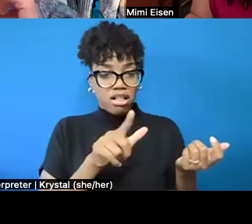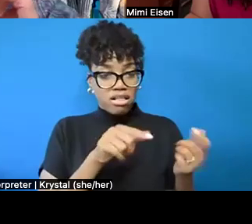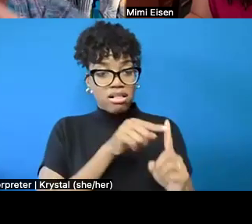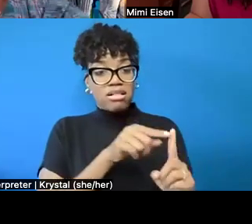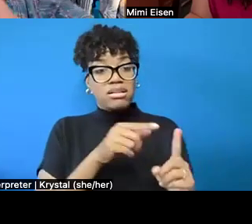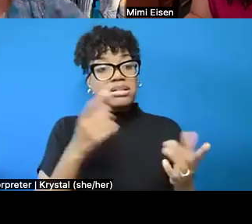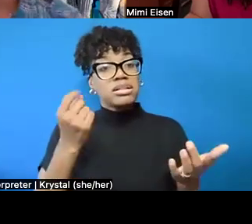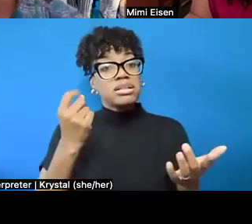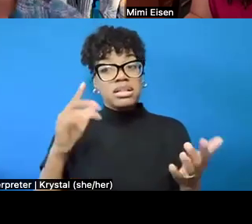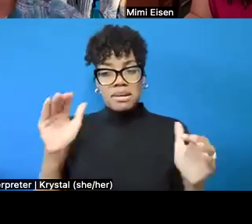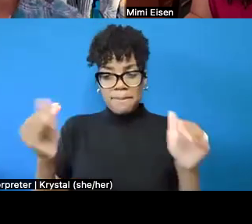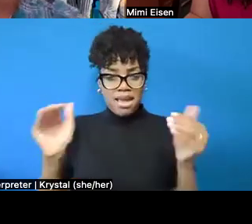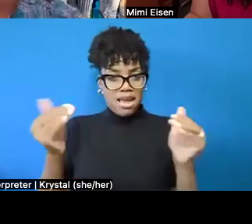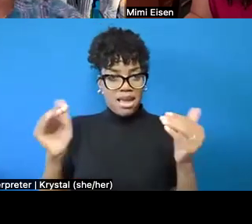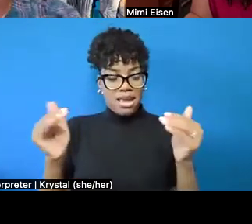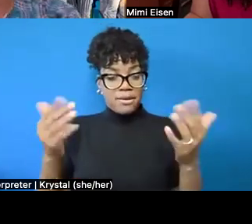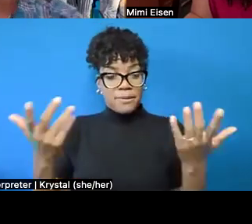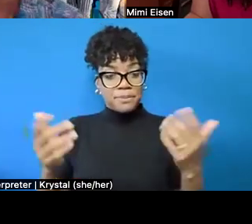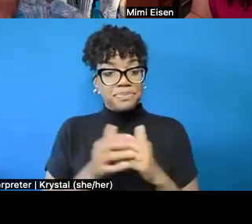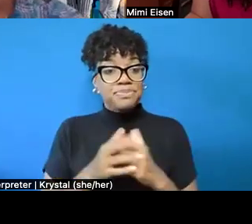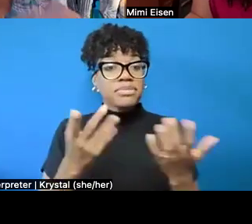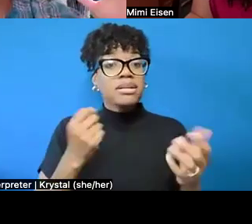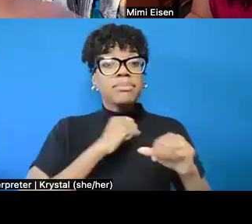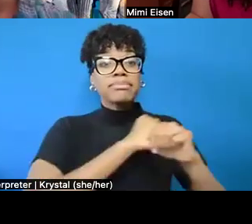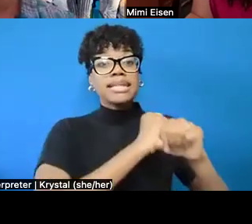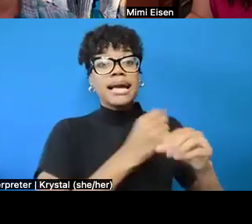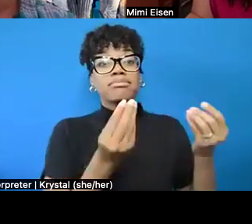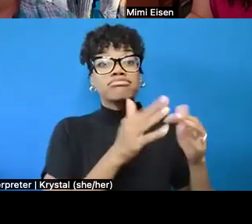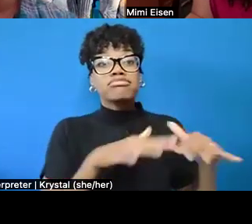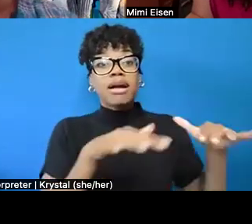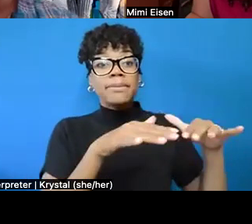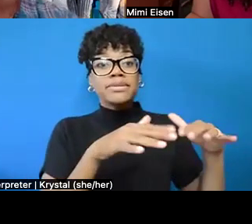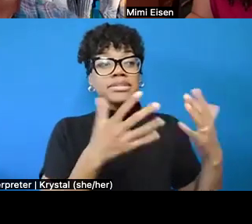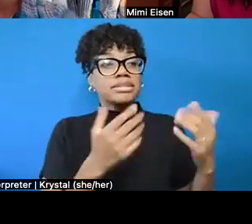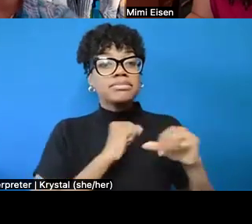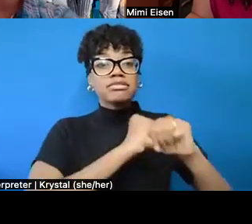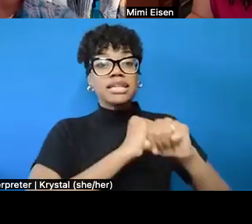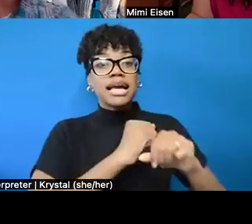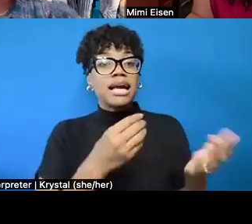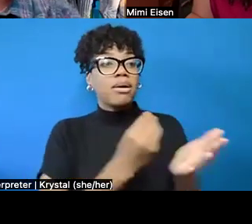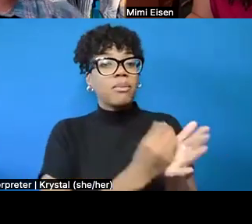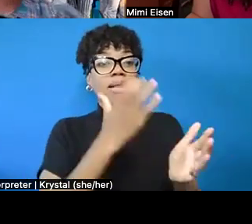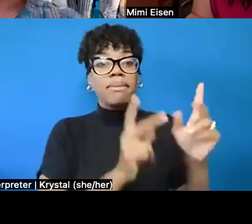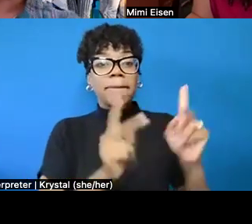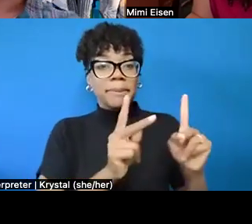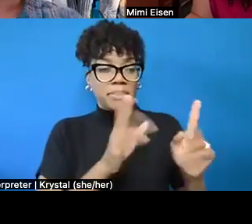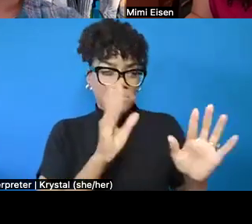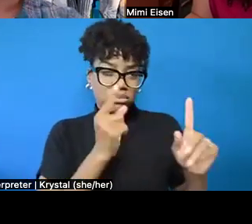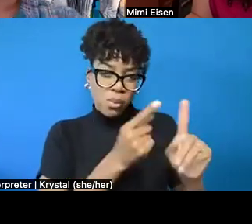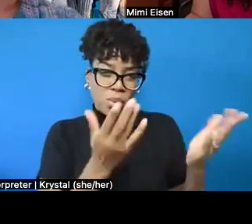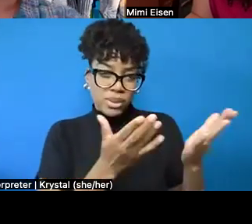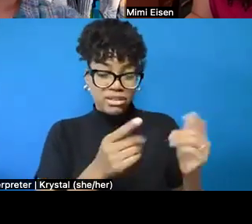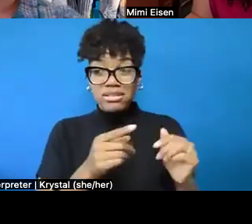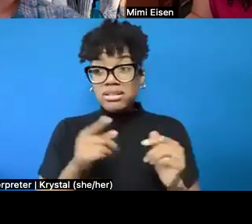whereas protecting property at all costs or wealthy people was not the goal in other places. No, I